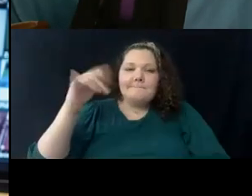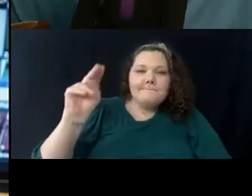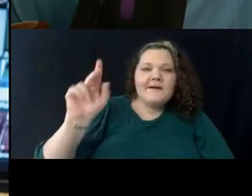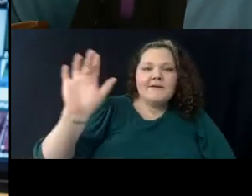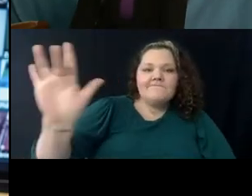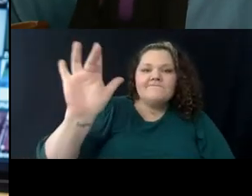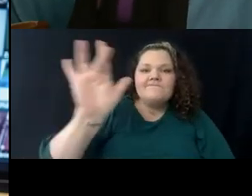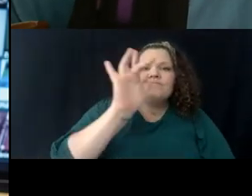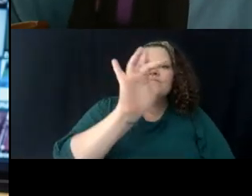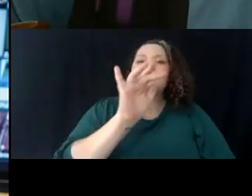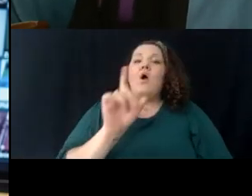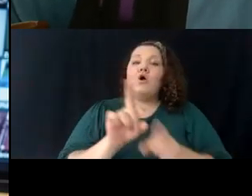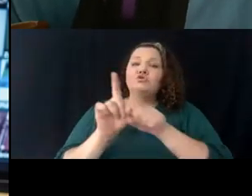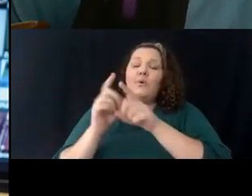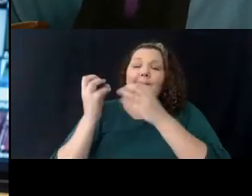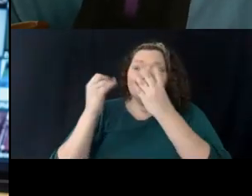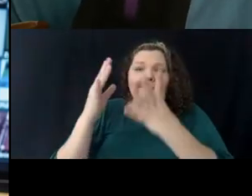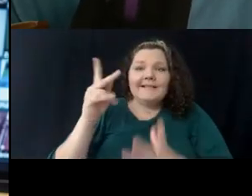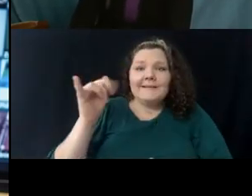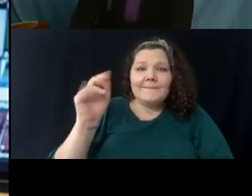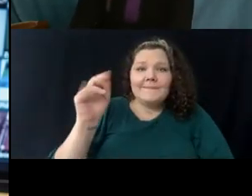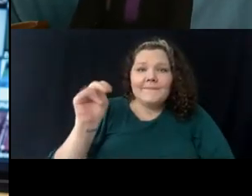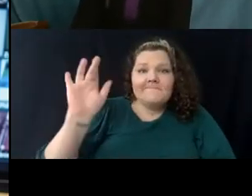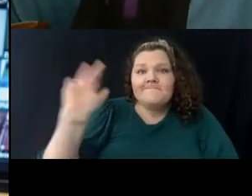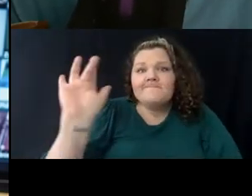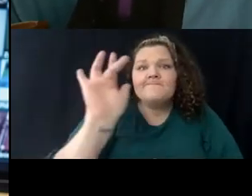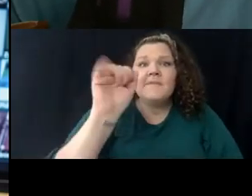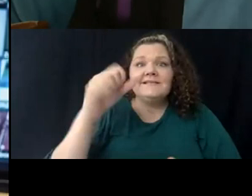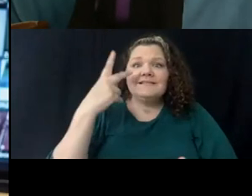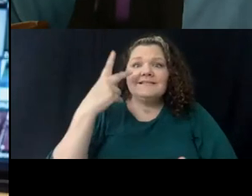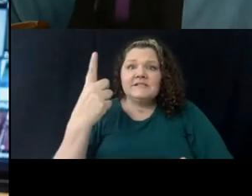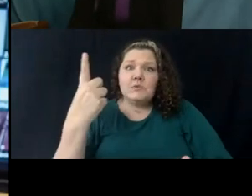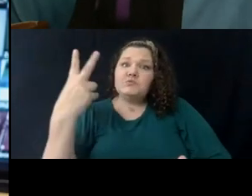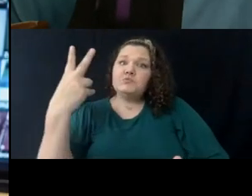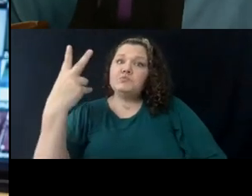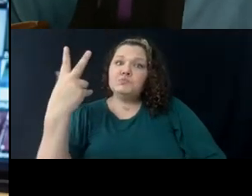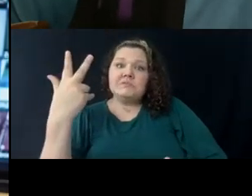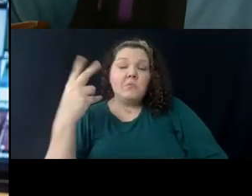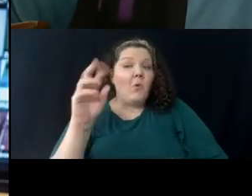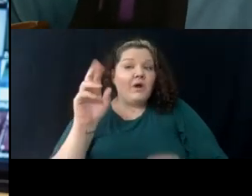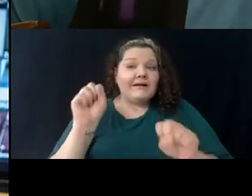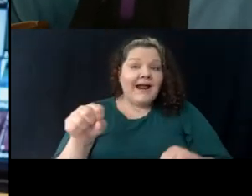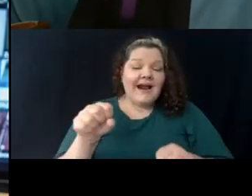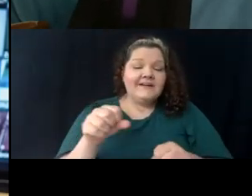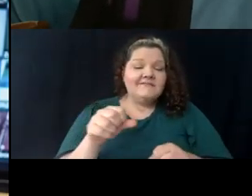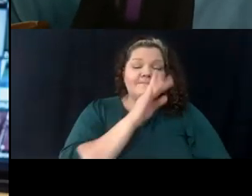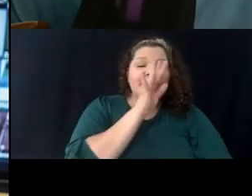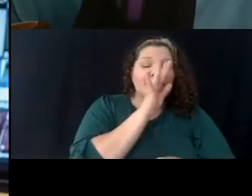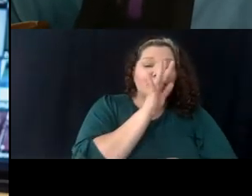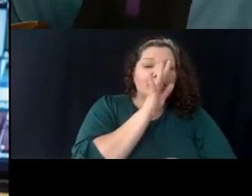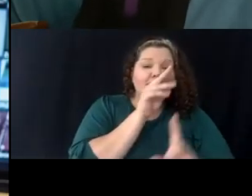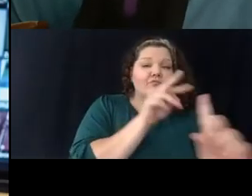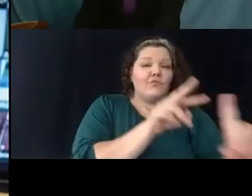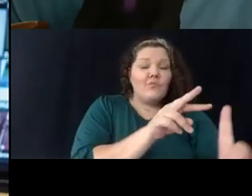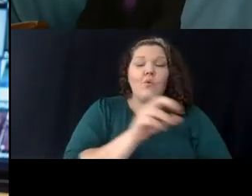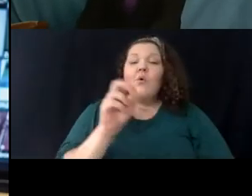So we have a lot of features that we can use. We share our screens. As you can see, you can pin individuals that you want to see clearly more so than others.